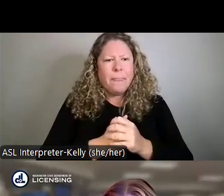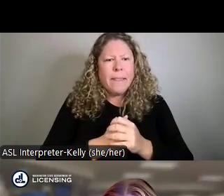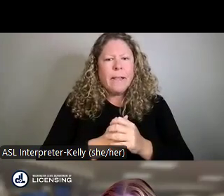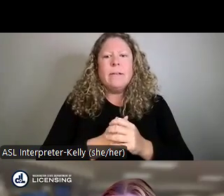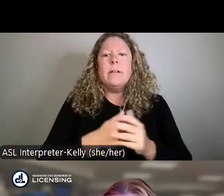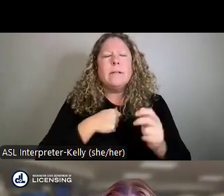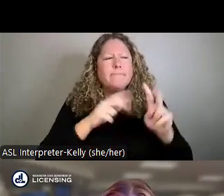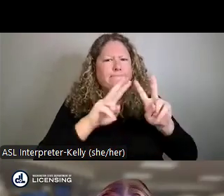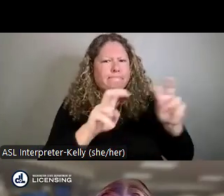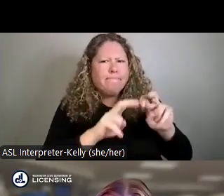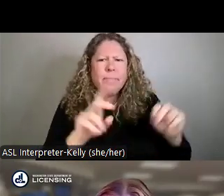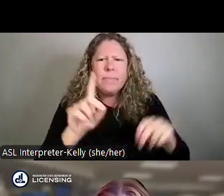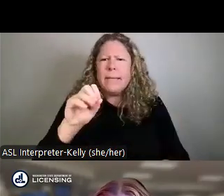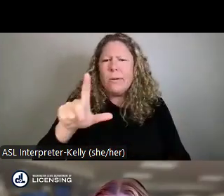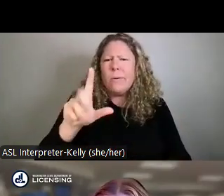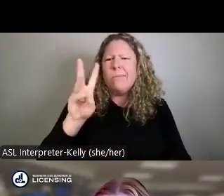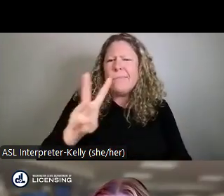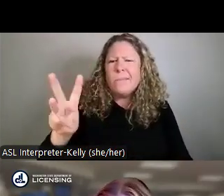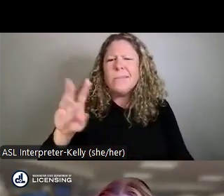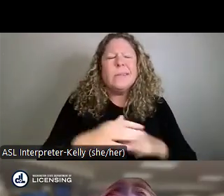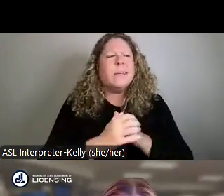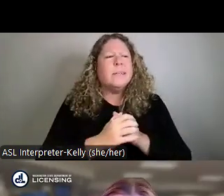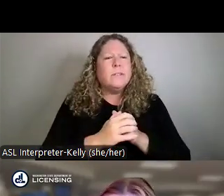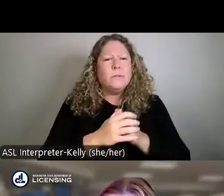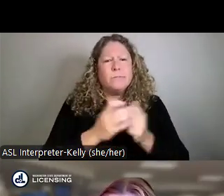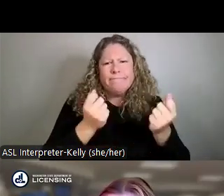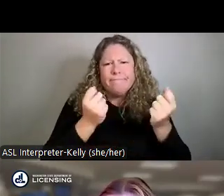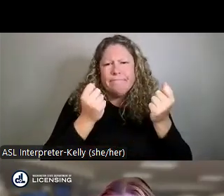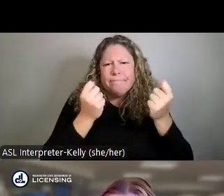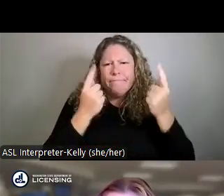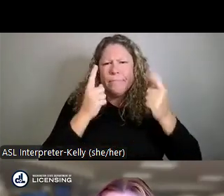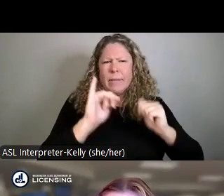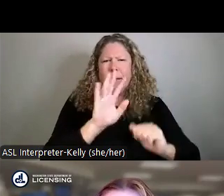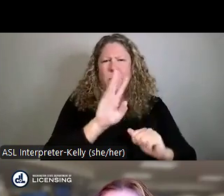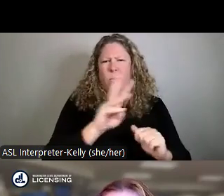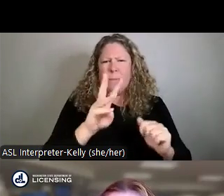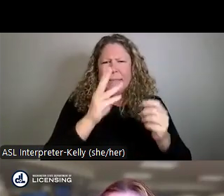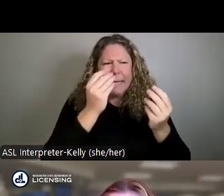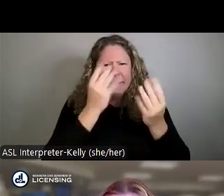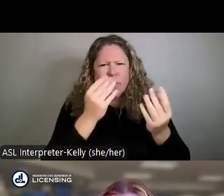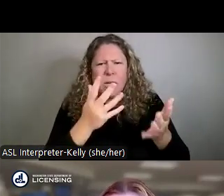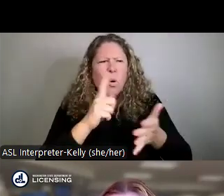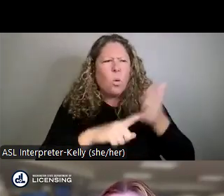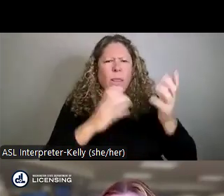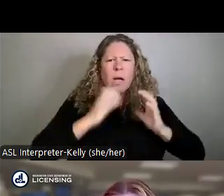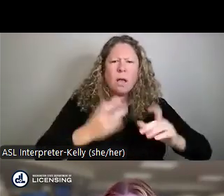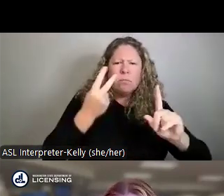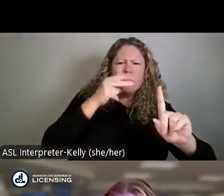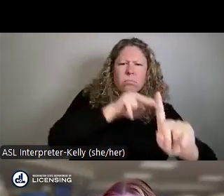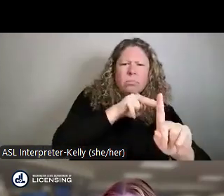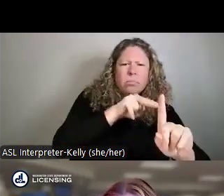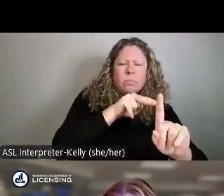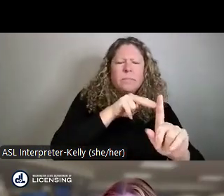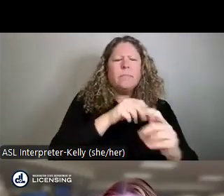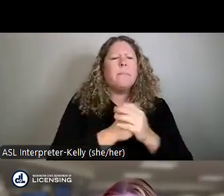pages and other resources to understand the information that's available to our customers. And lastly, I brought together a